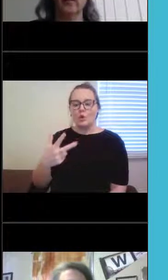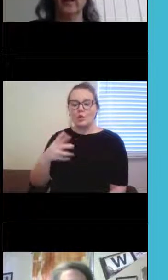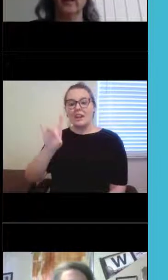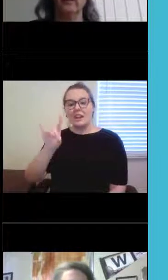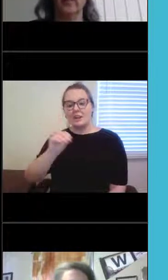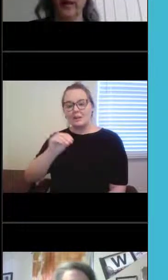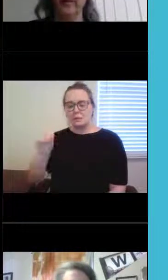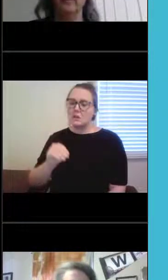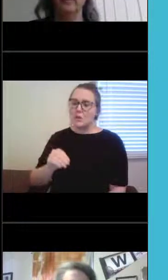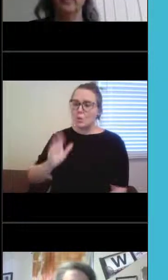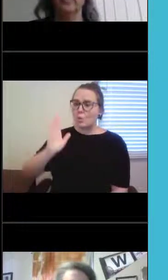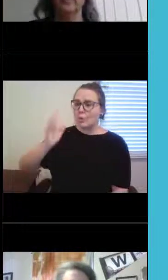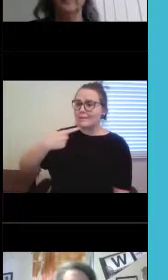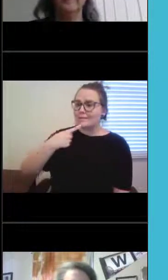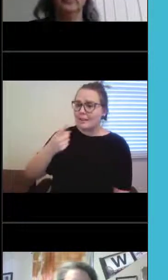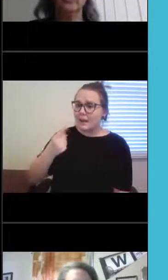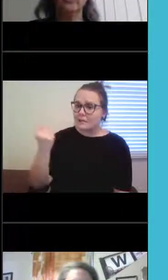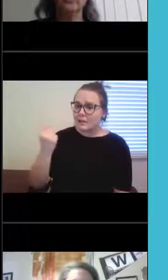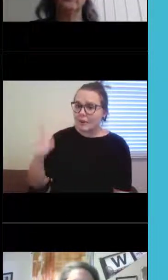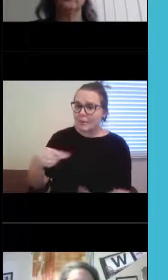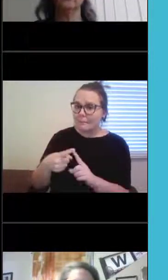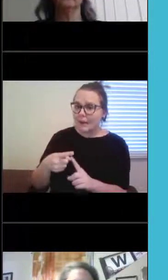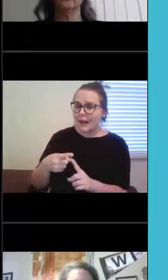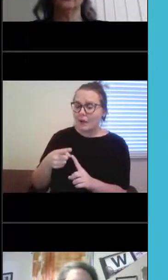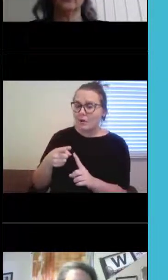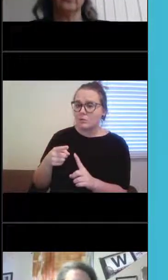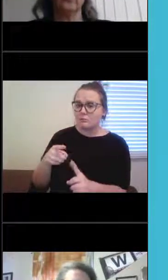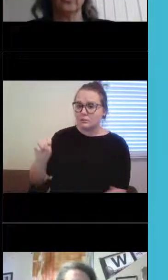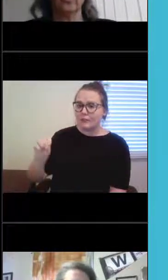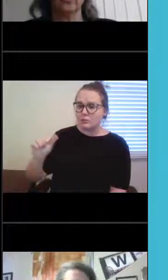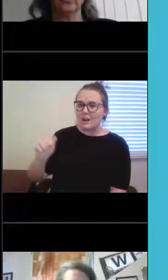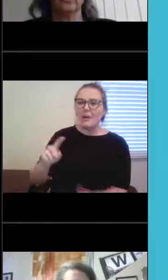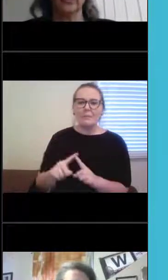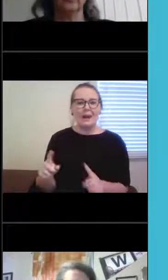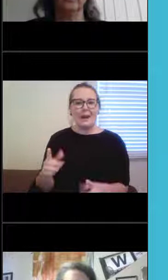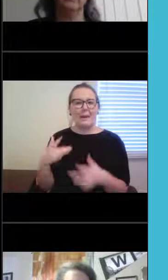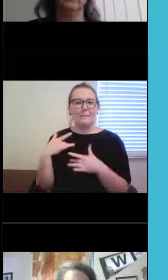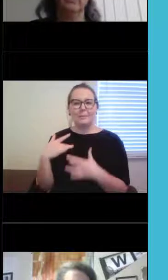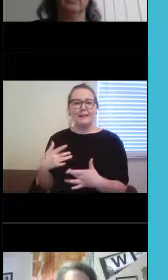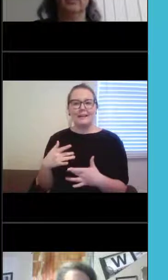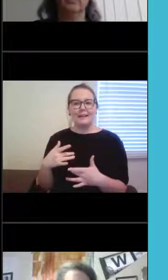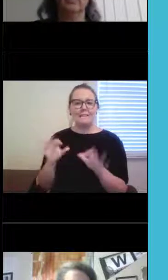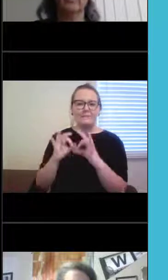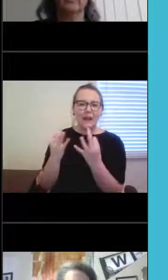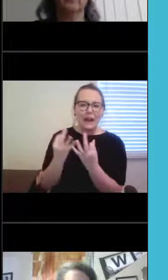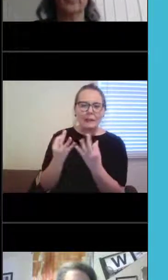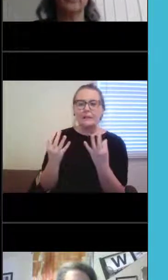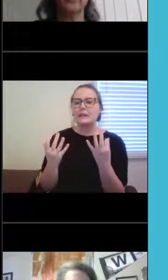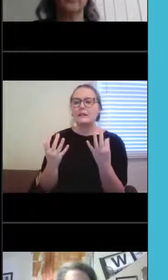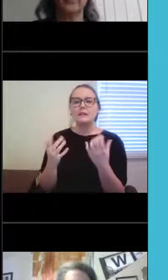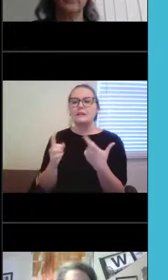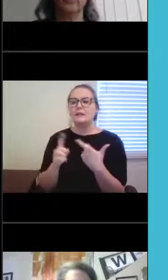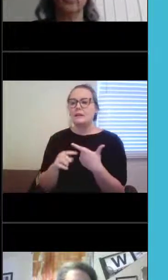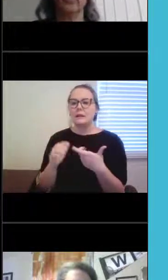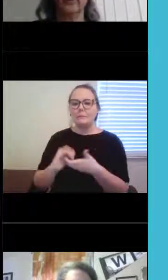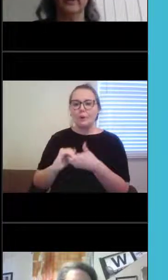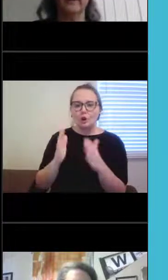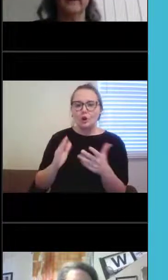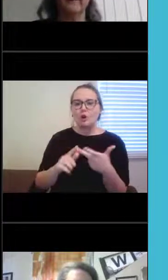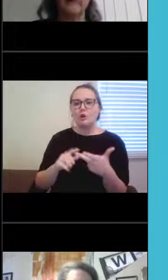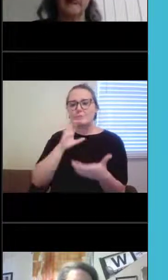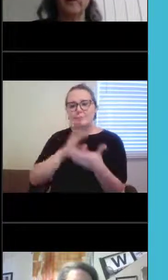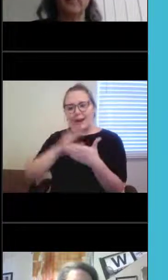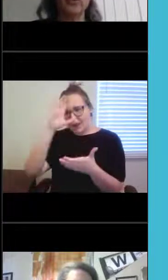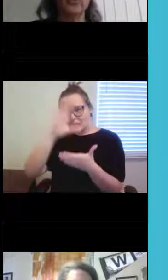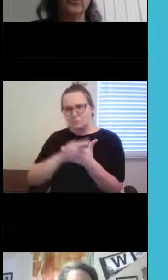tell somebody about the assault. Usually it's an informal source, such as family, partner, spouse, or